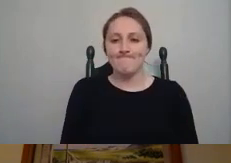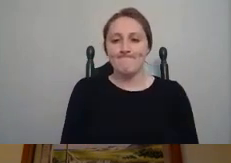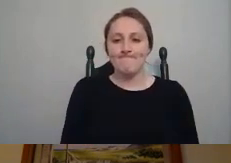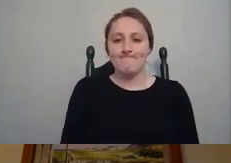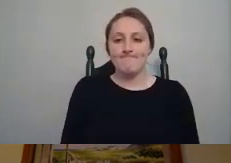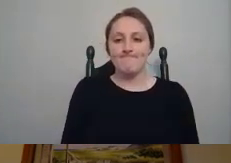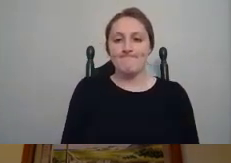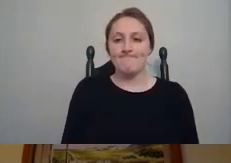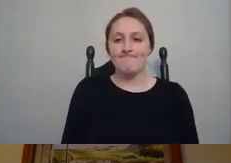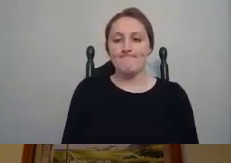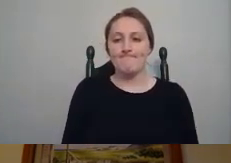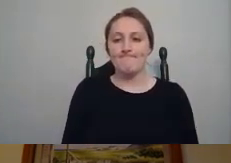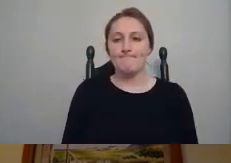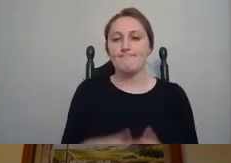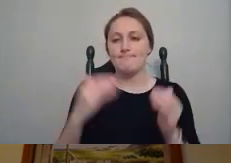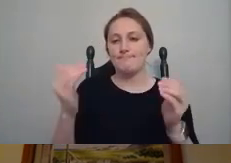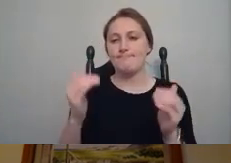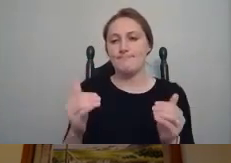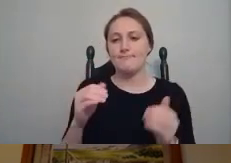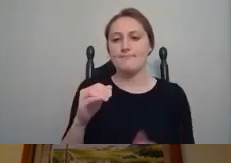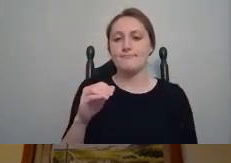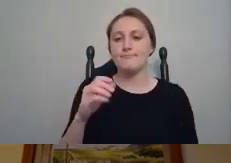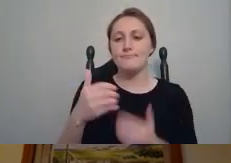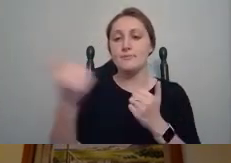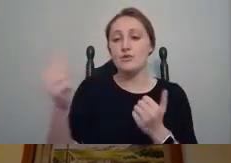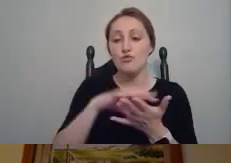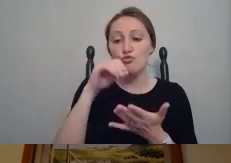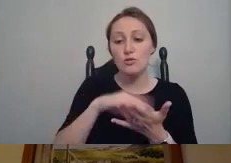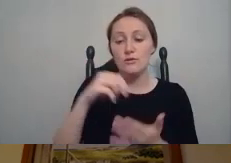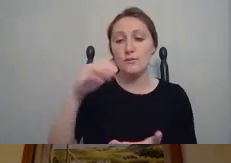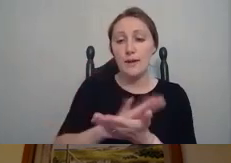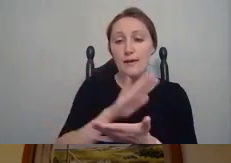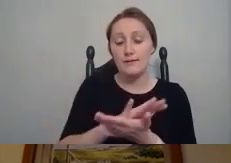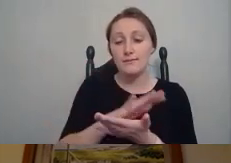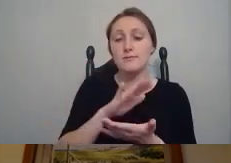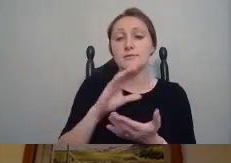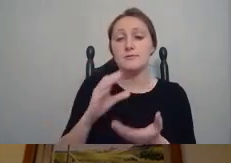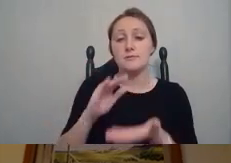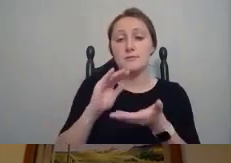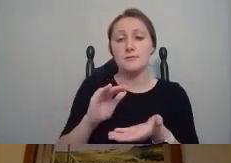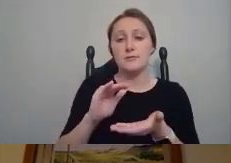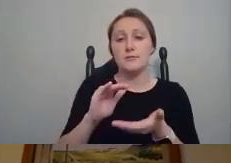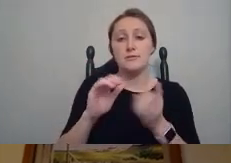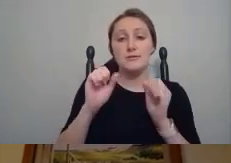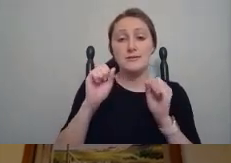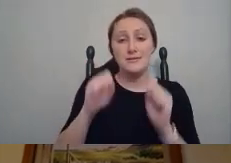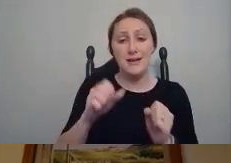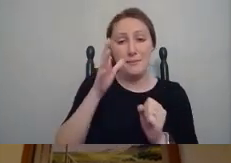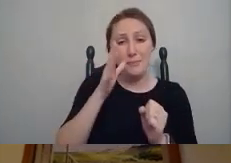Another question about the distance learning packets, but will it be required of parents to print